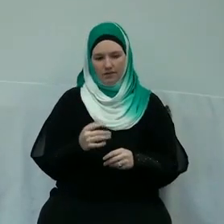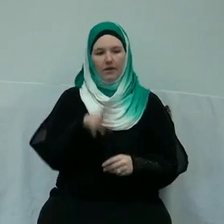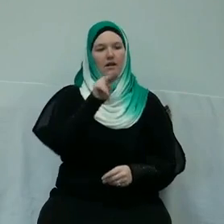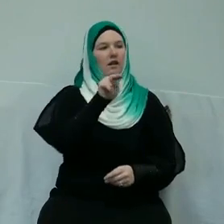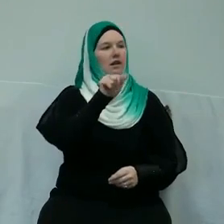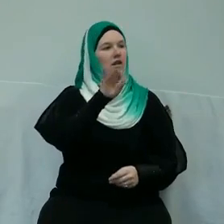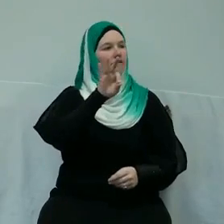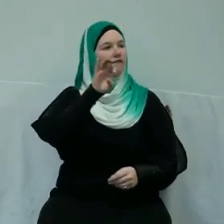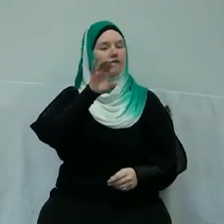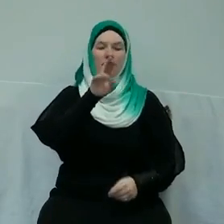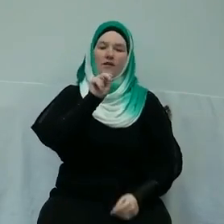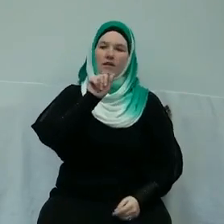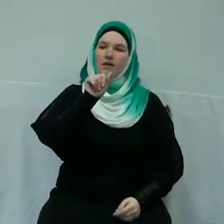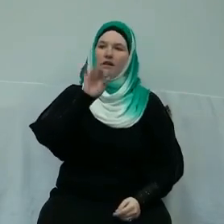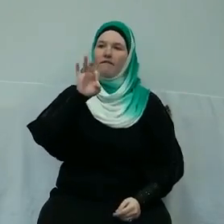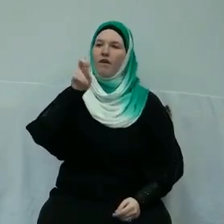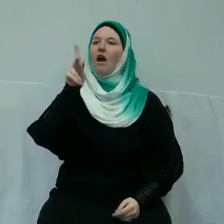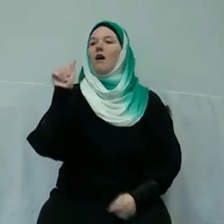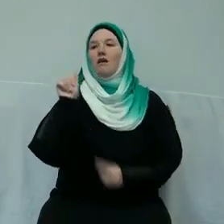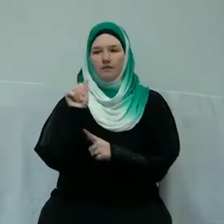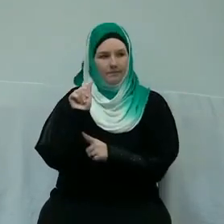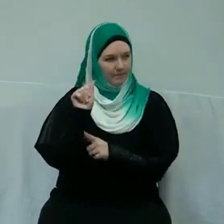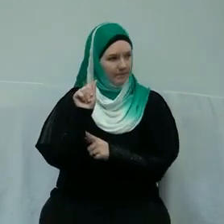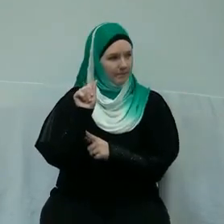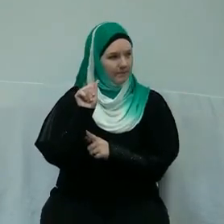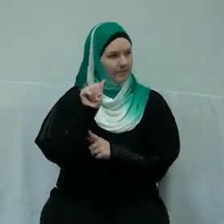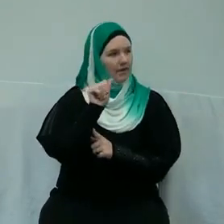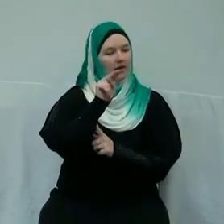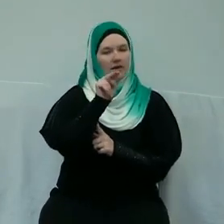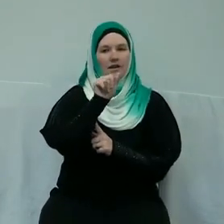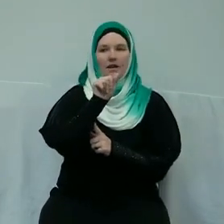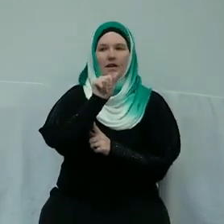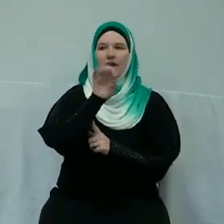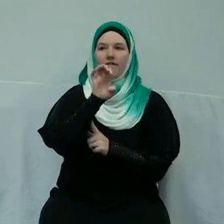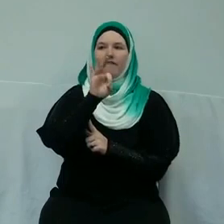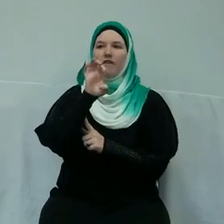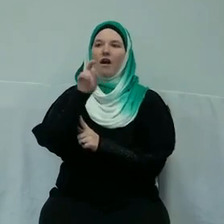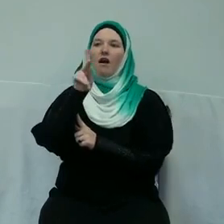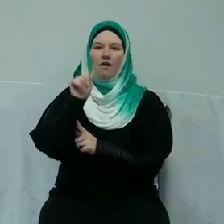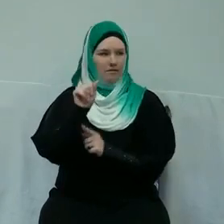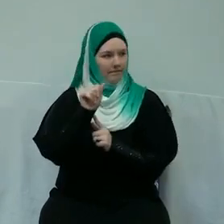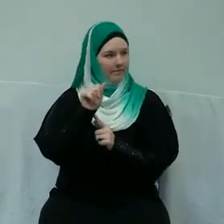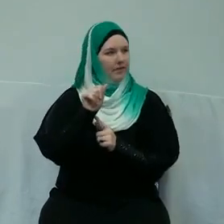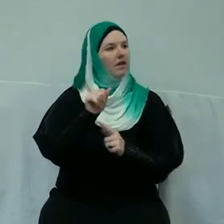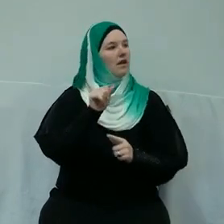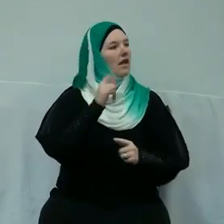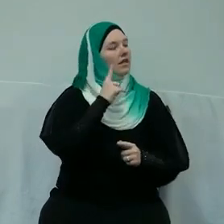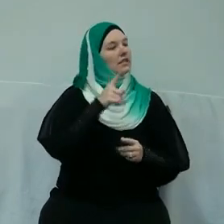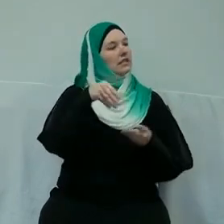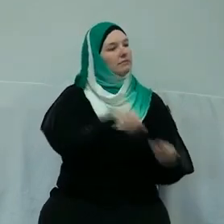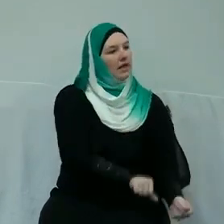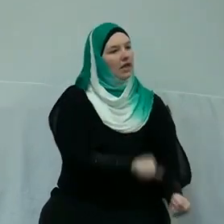nafaqah. It is expenditure, or it is spending on your wife after